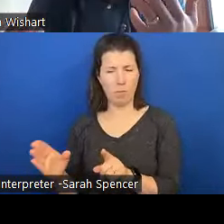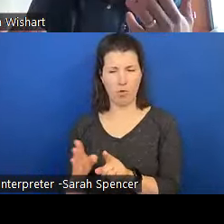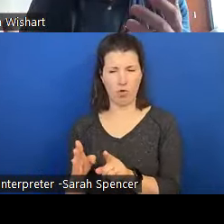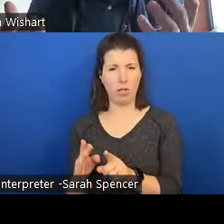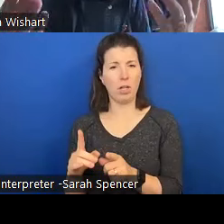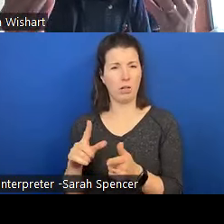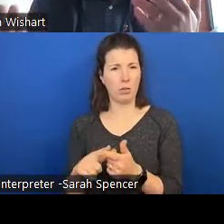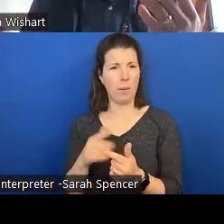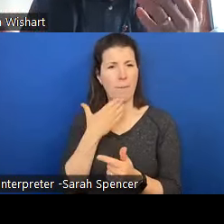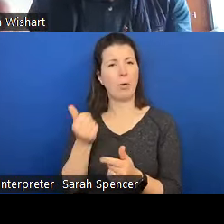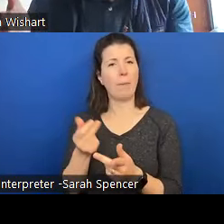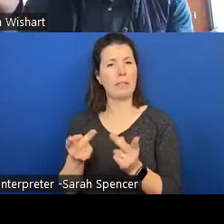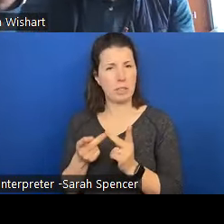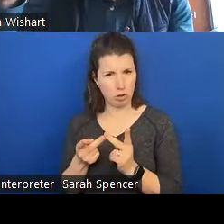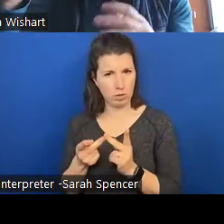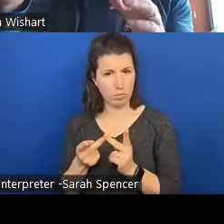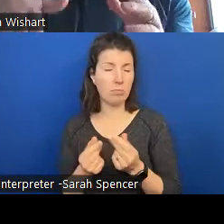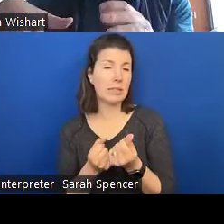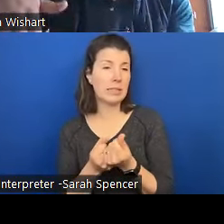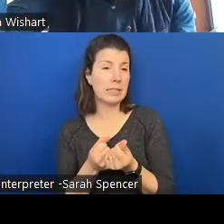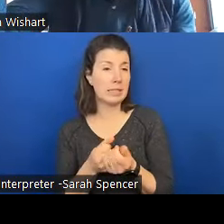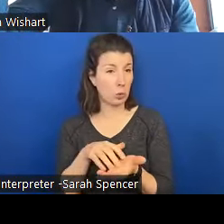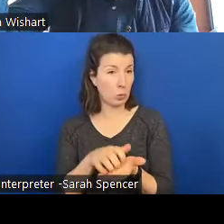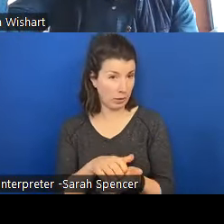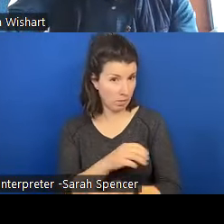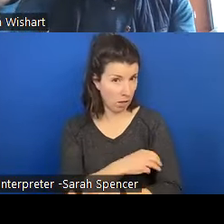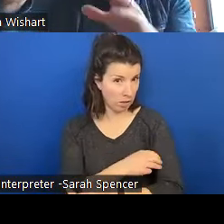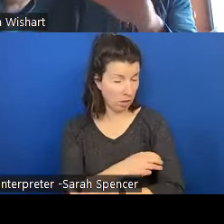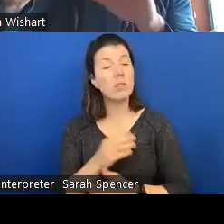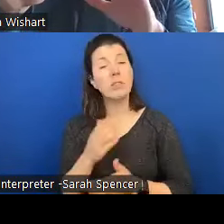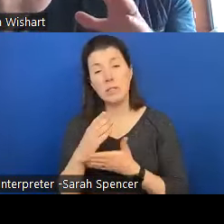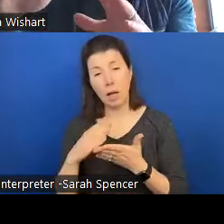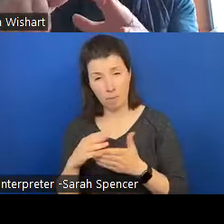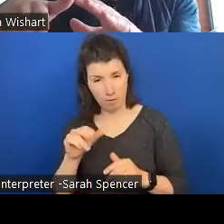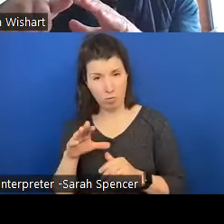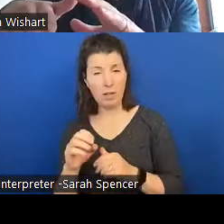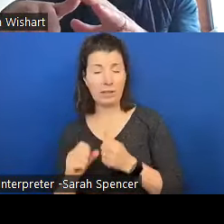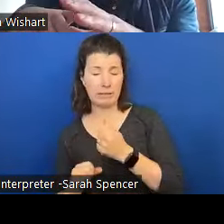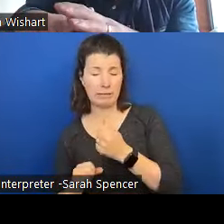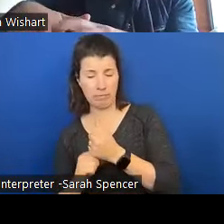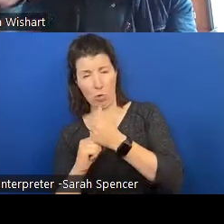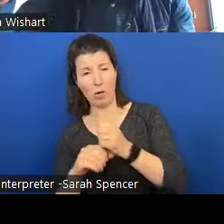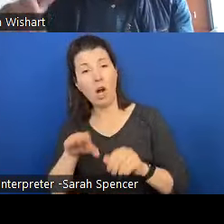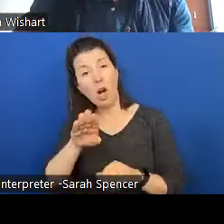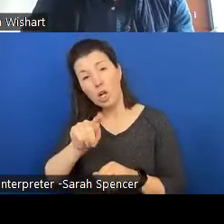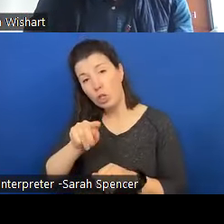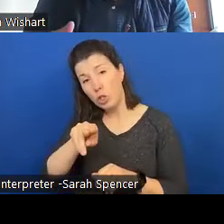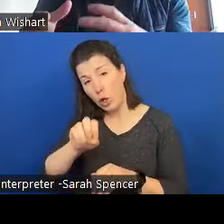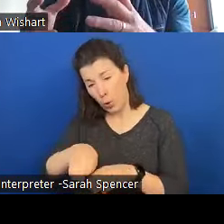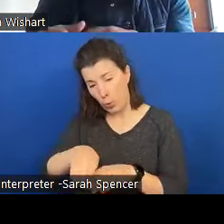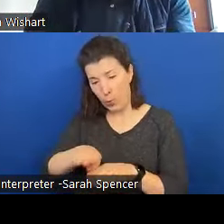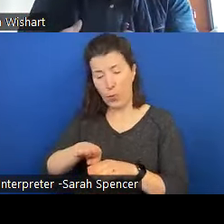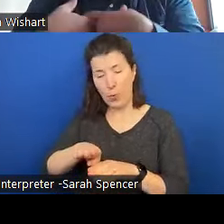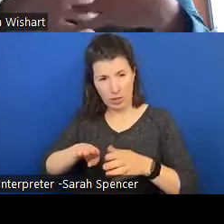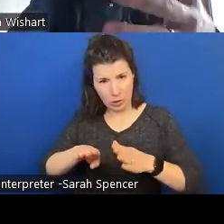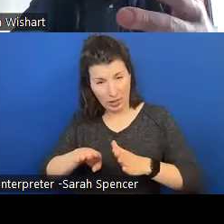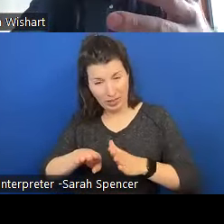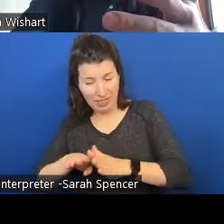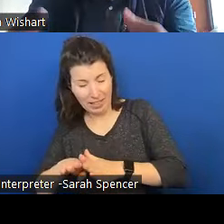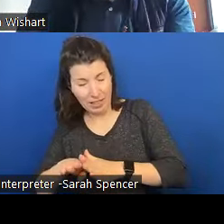Assisting weak muscles, certain braces can help by kind of helping bring our toe up, can help as we lean into that plastic to push off and get